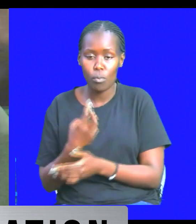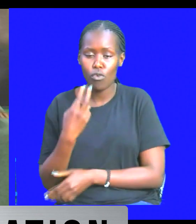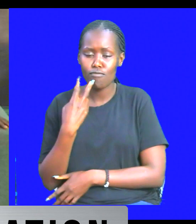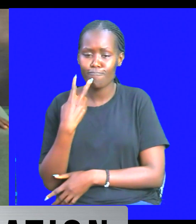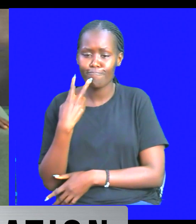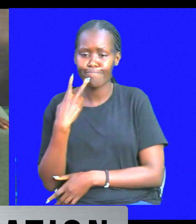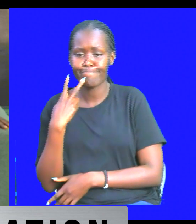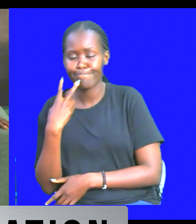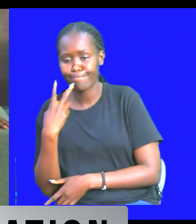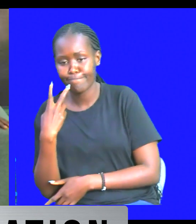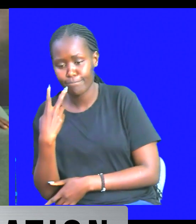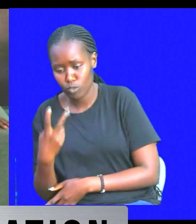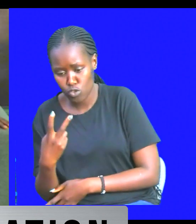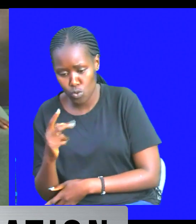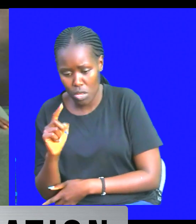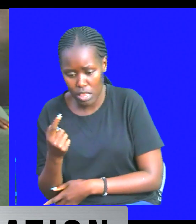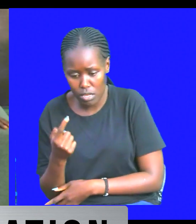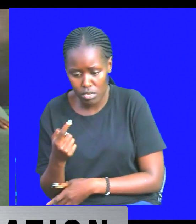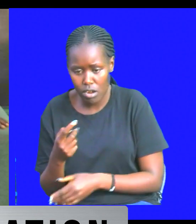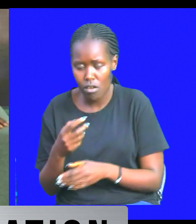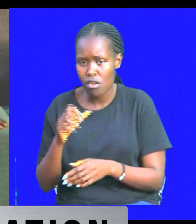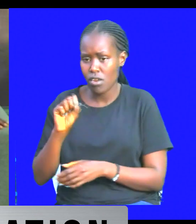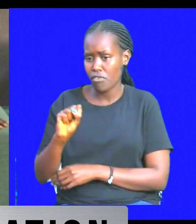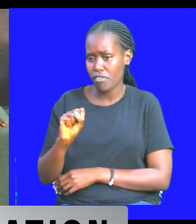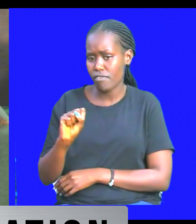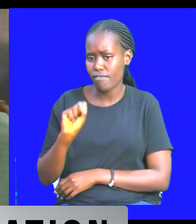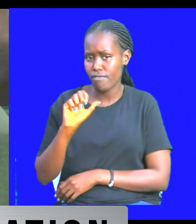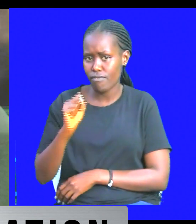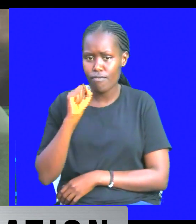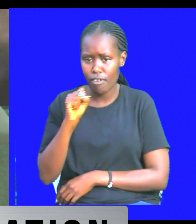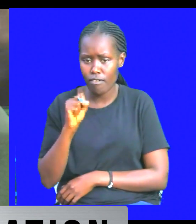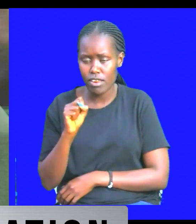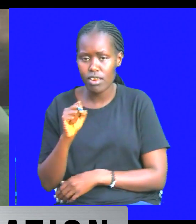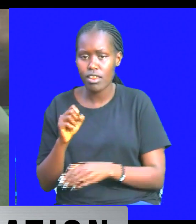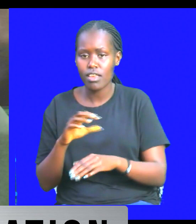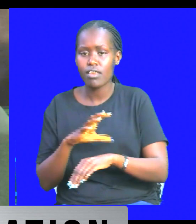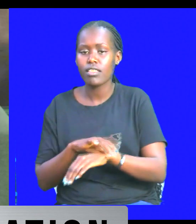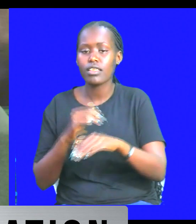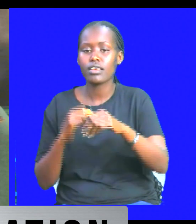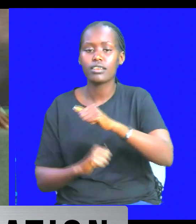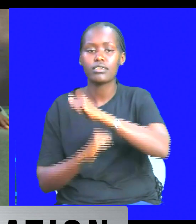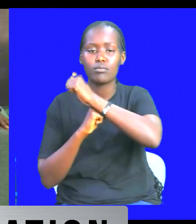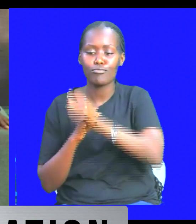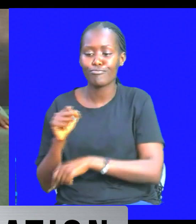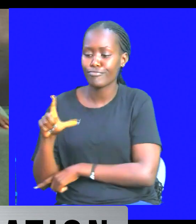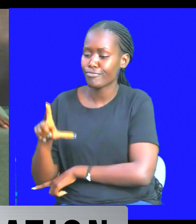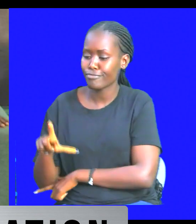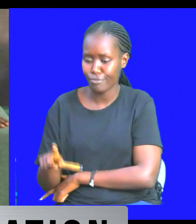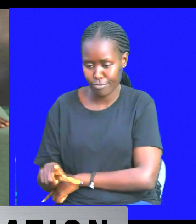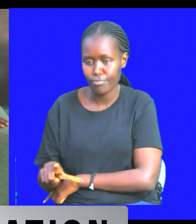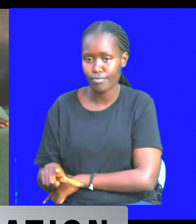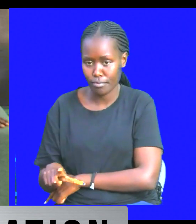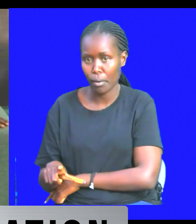500, they get support, it means that at least the very low grassroots is being taken care